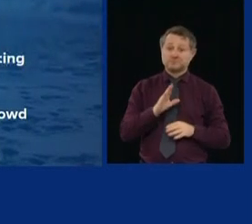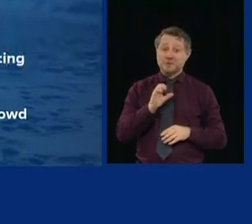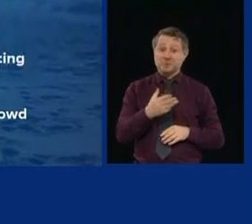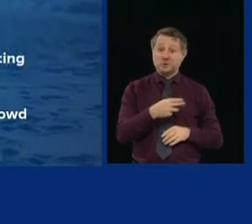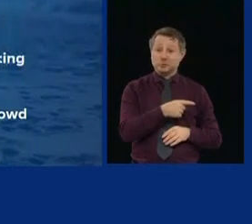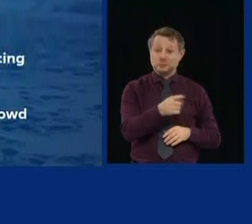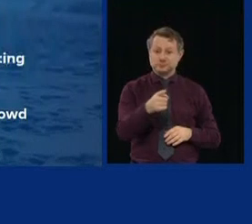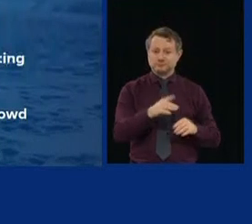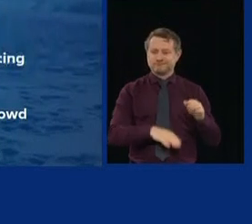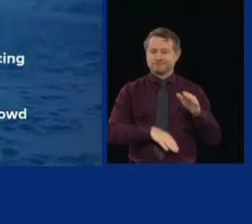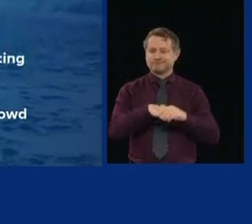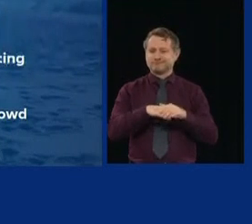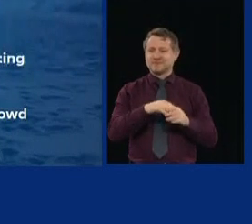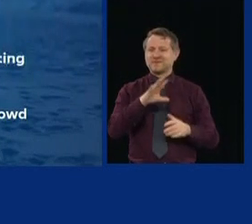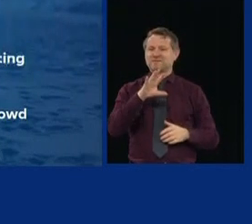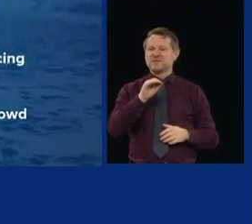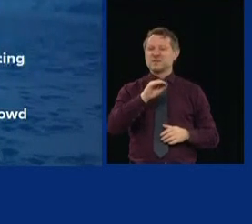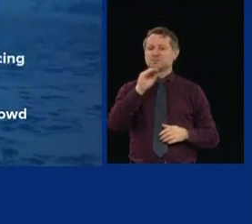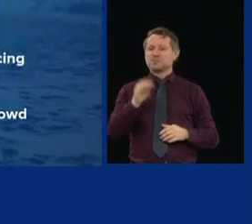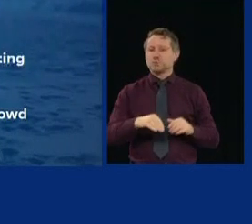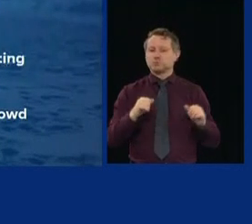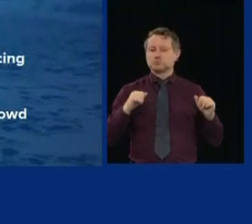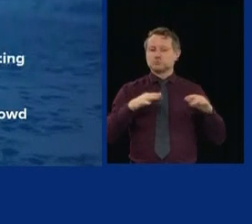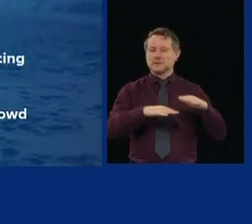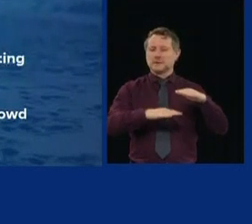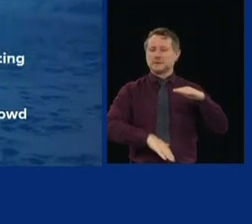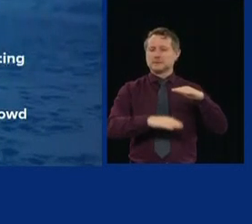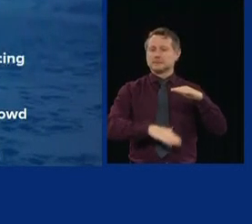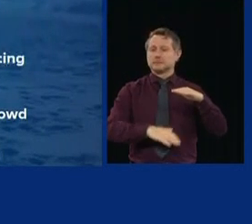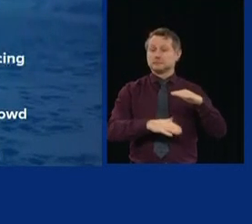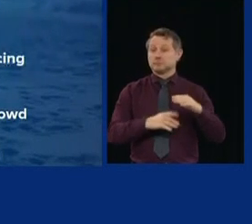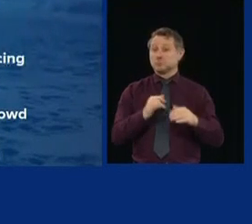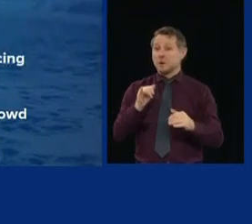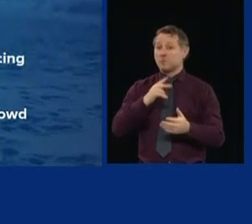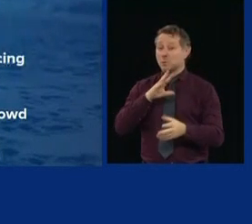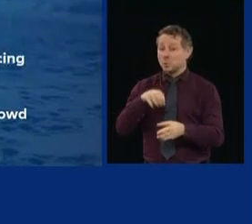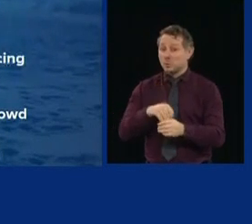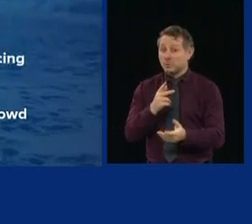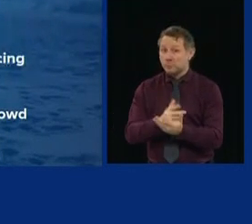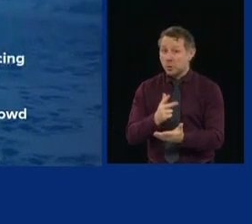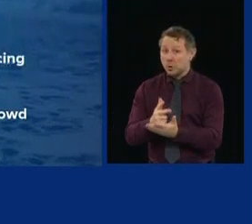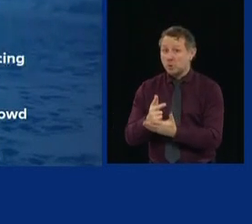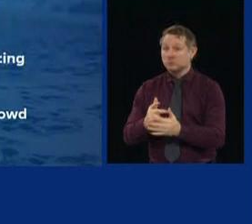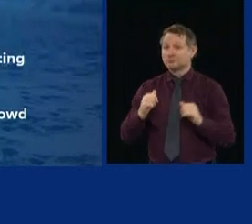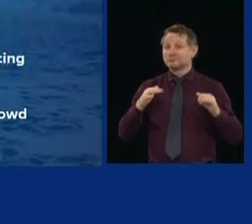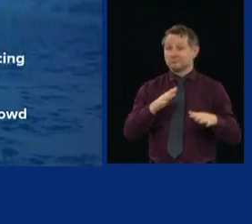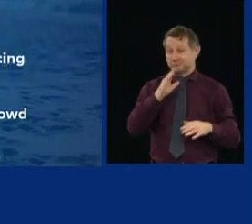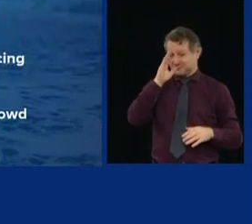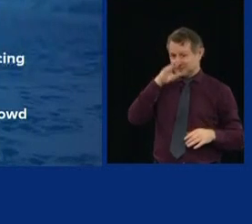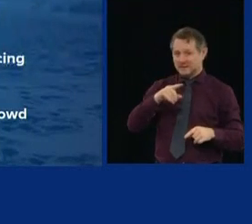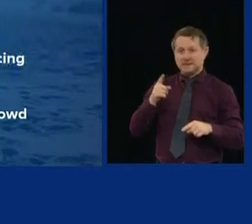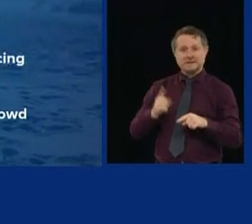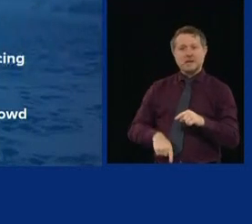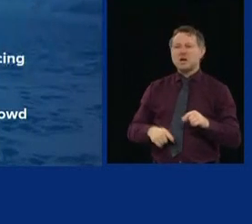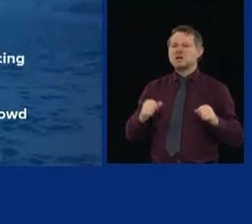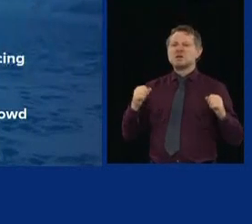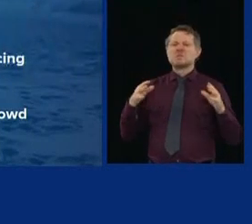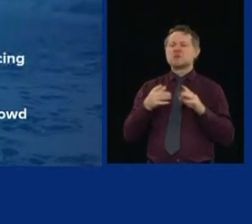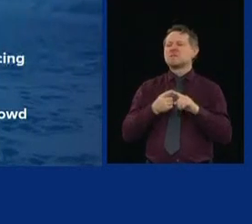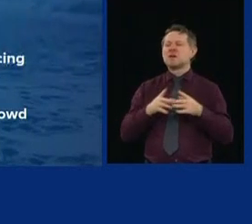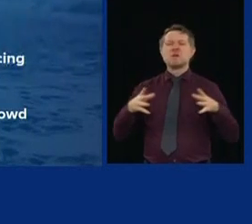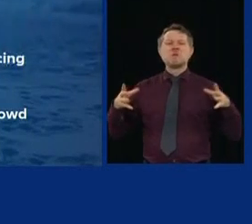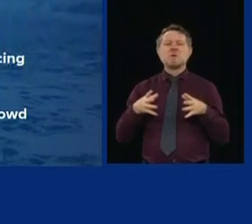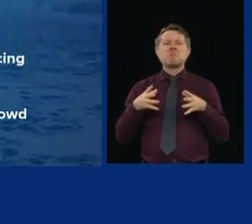areas, entrance areas, exit areas, et cetera. No group contact activities, no volleyball,